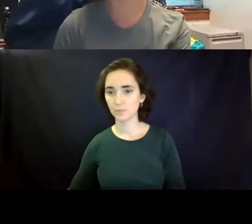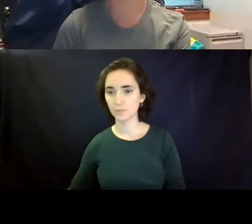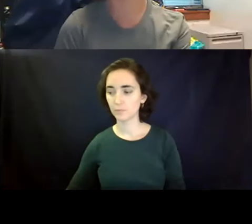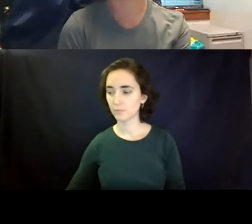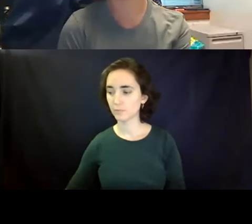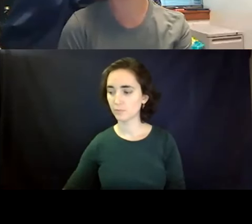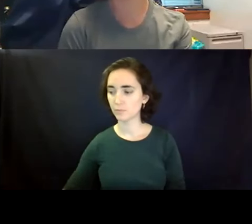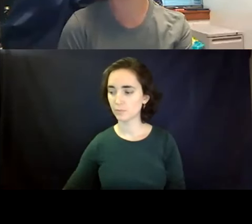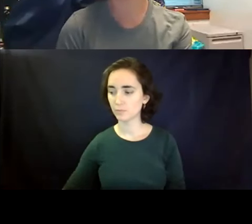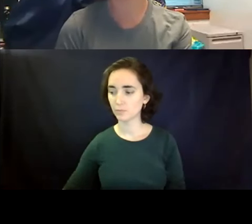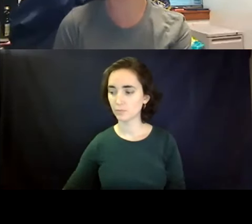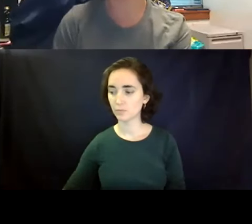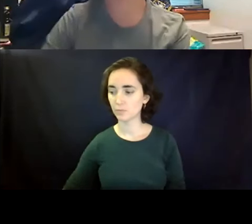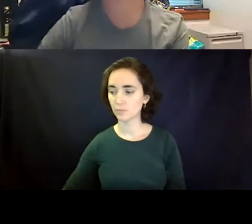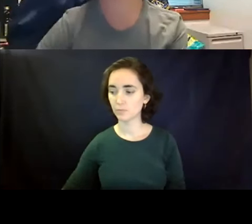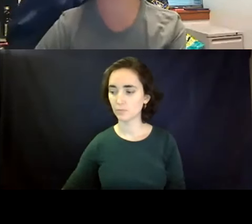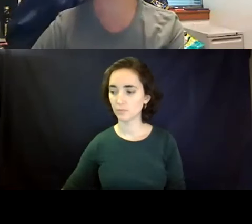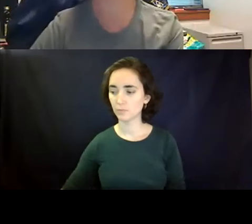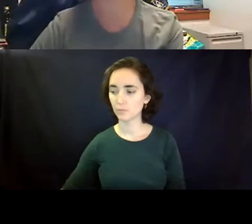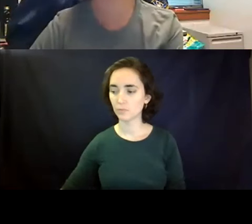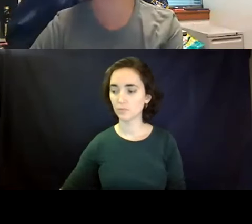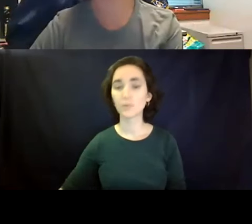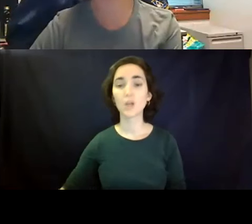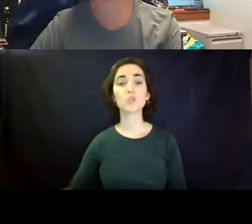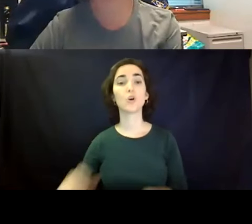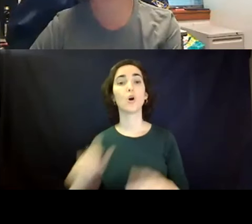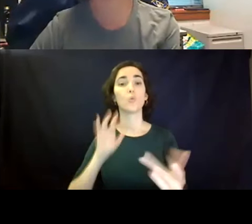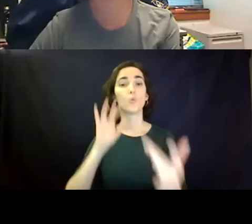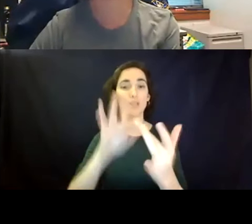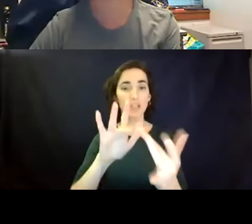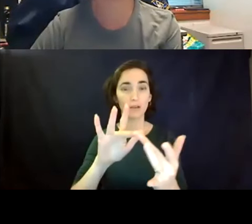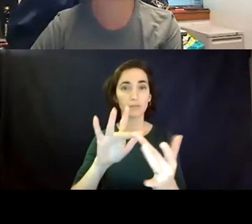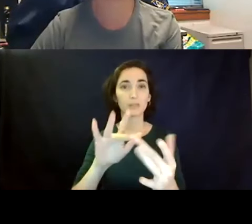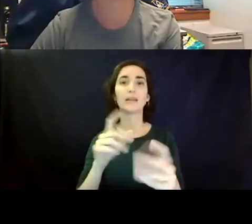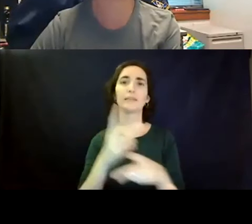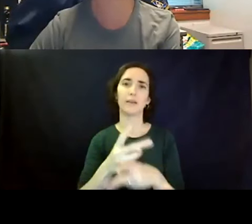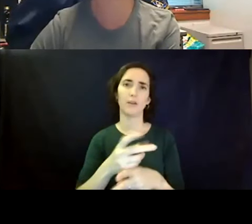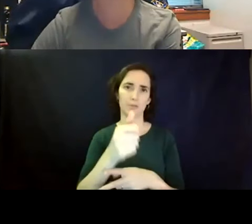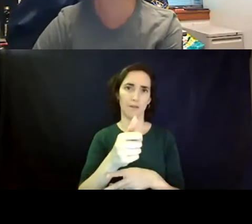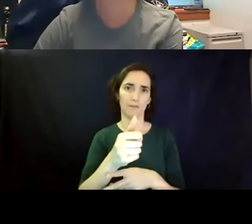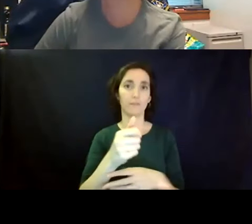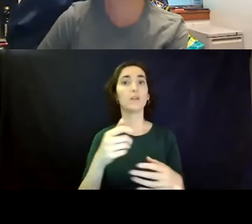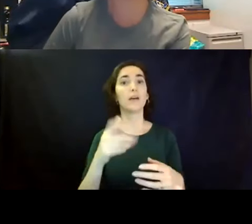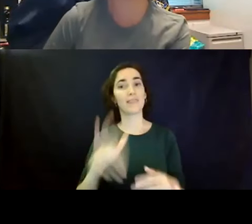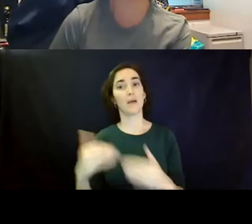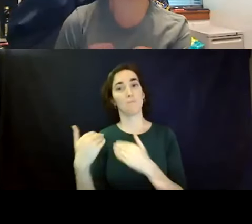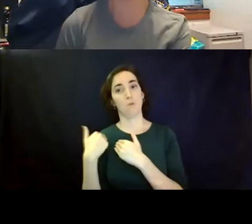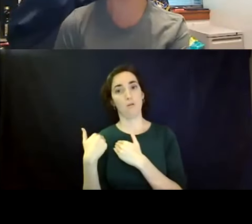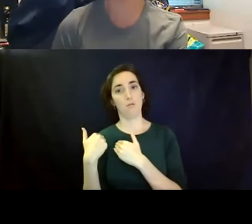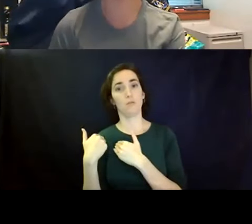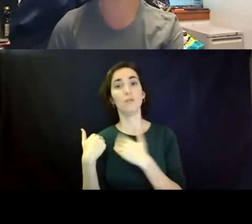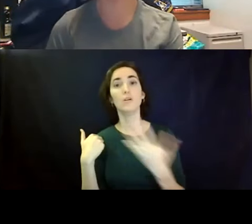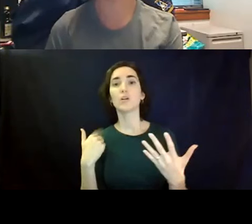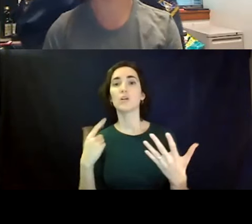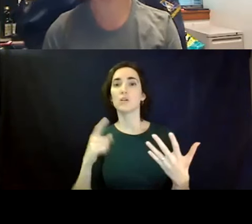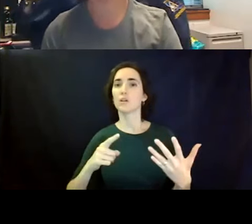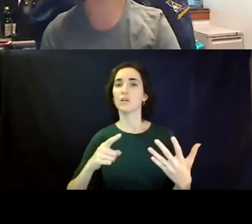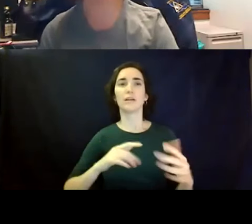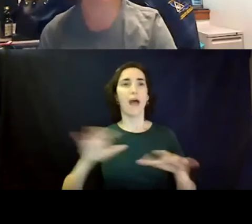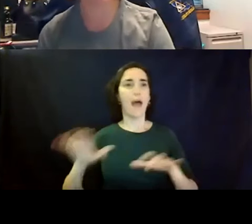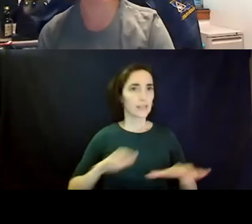So reach out, stay well. Individual responsibility, stay active, get your rest, keep calm. Like Jessica said, Rome